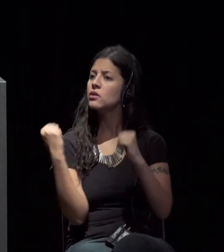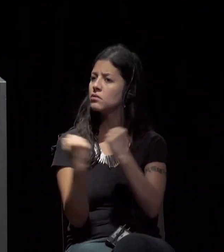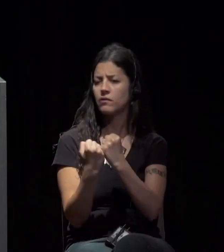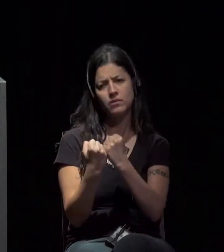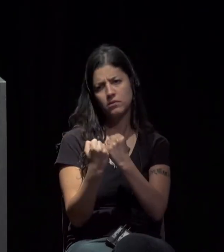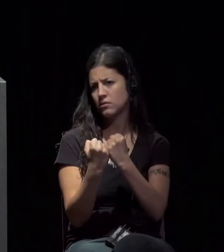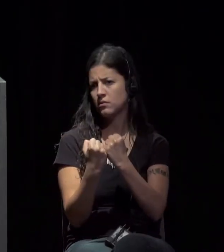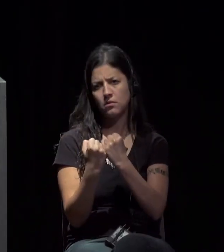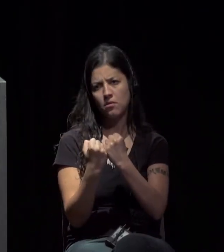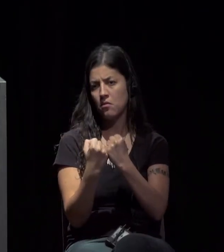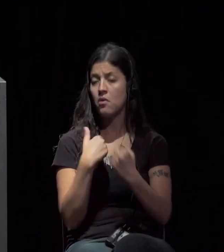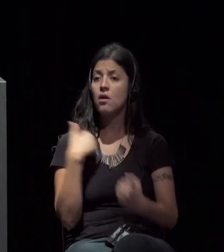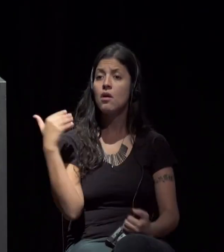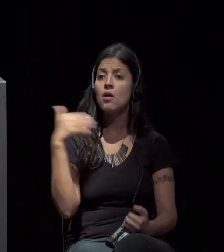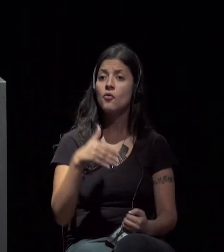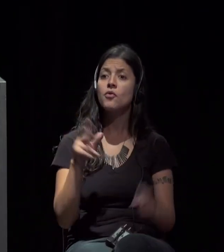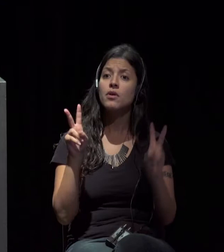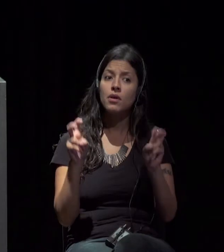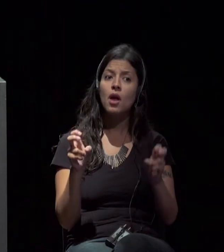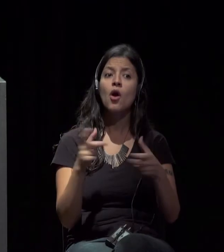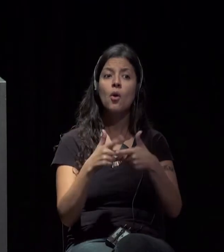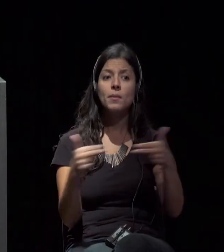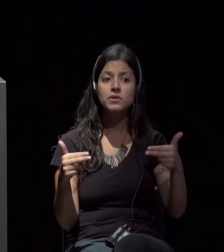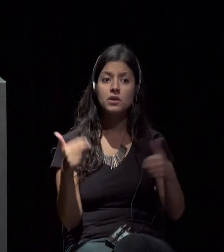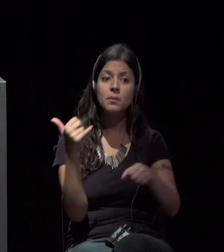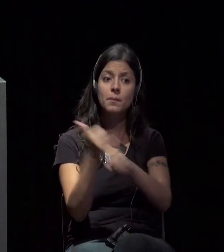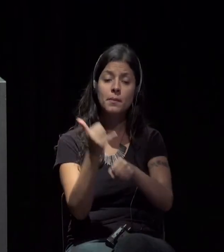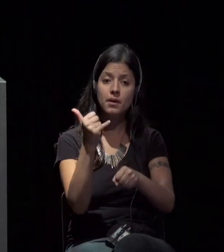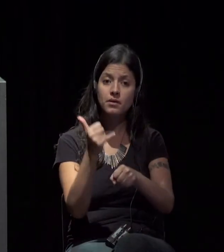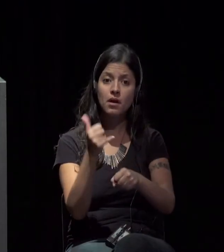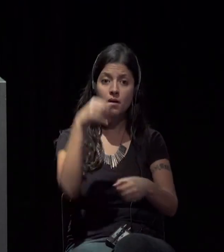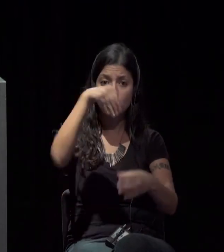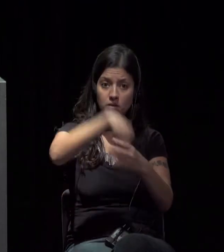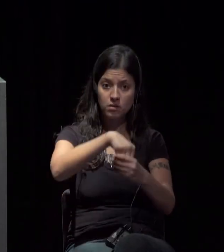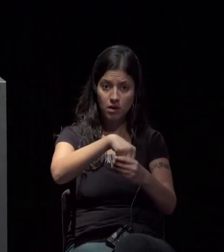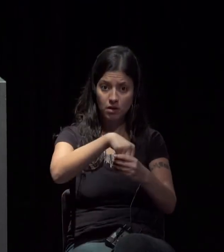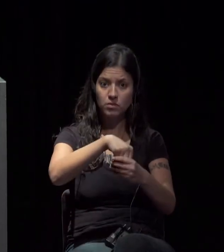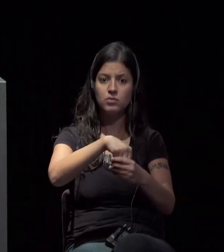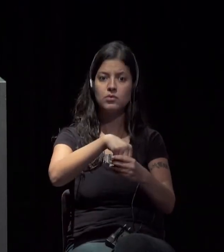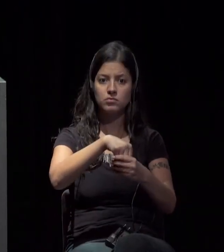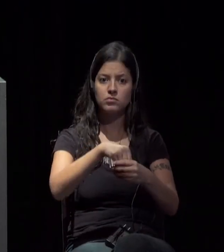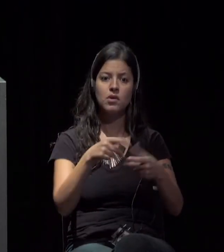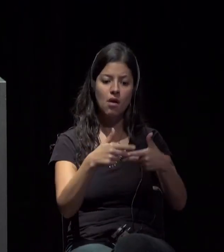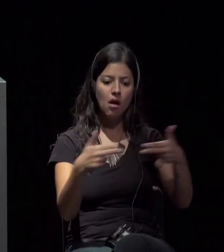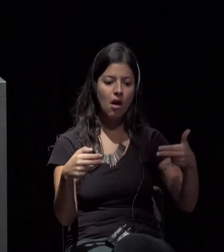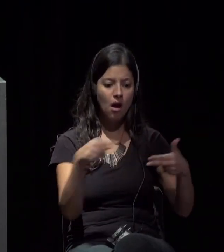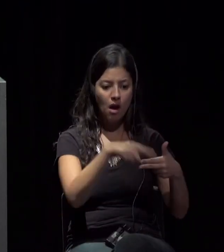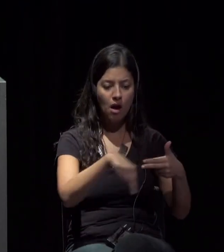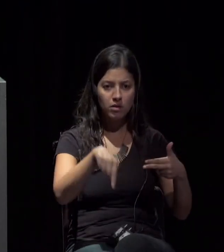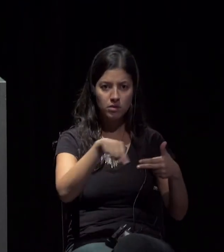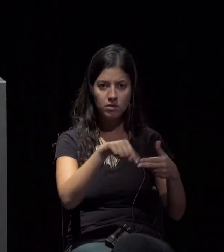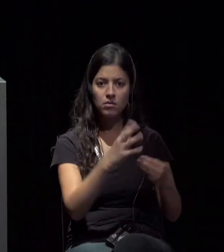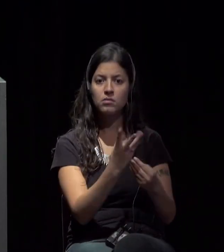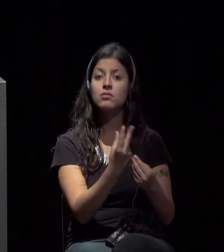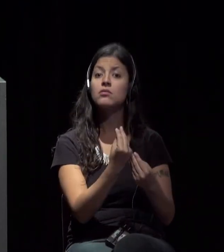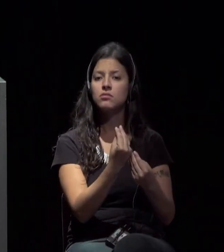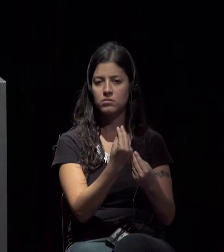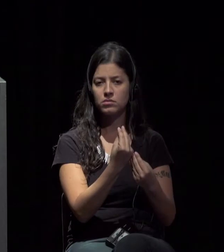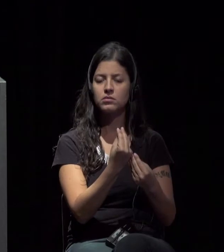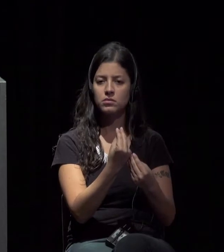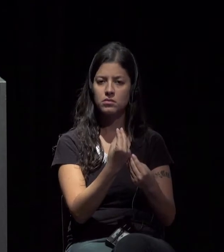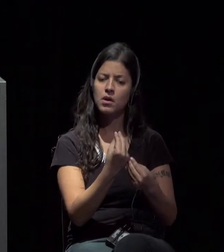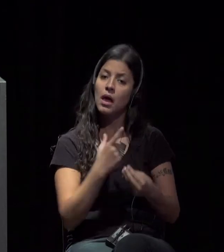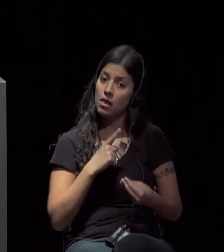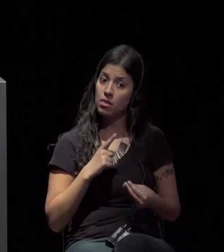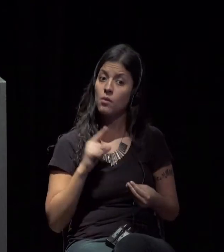within Anatsui's body of work, which includes important, though less known works in other media, but